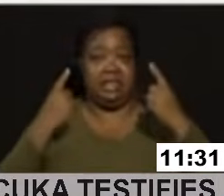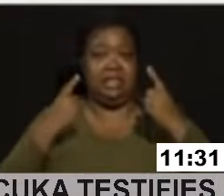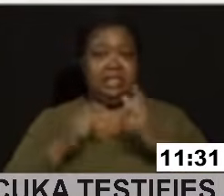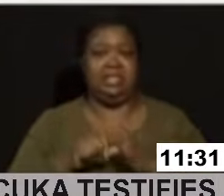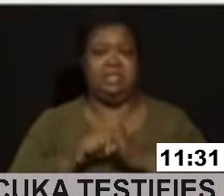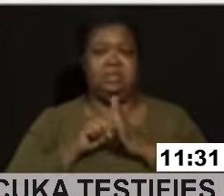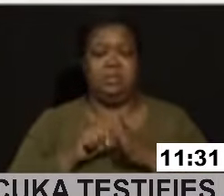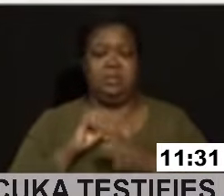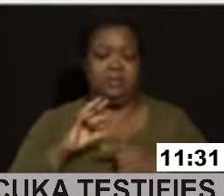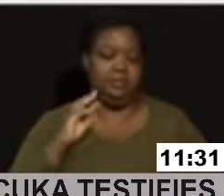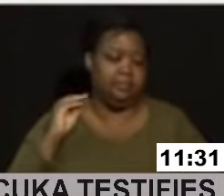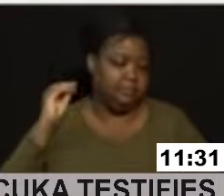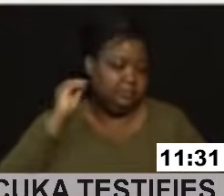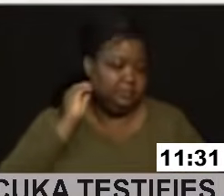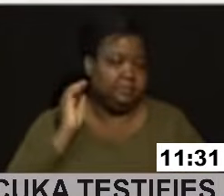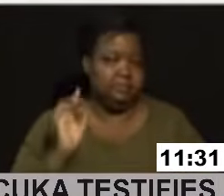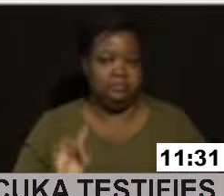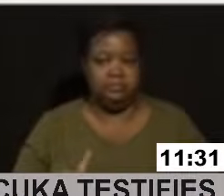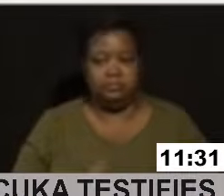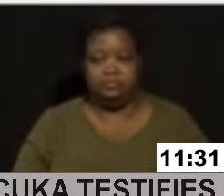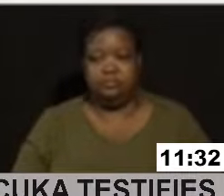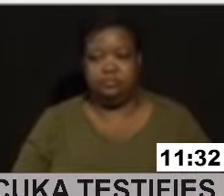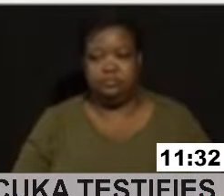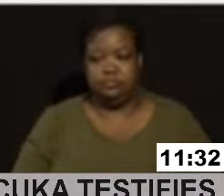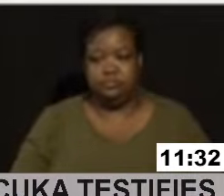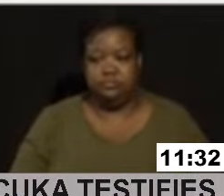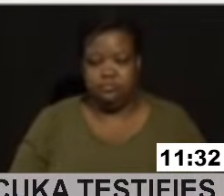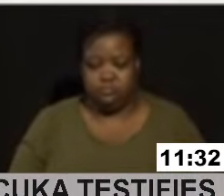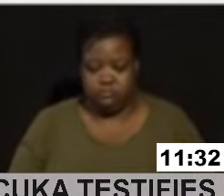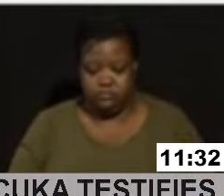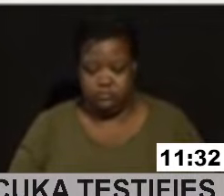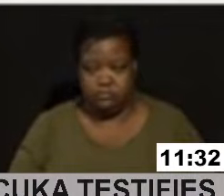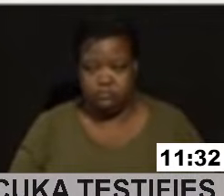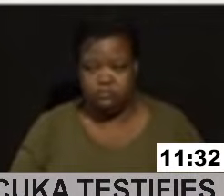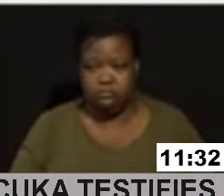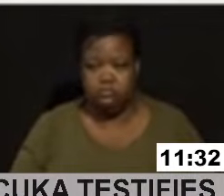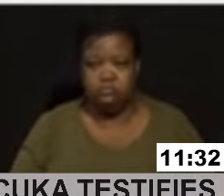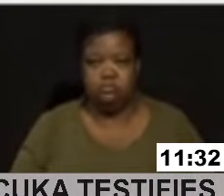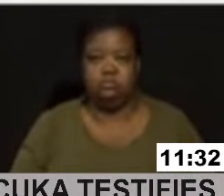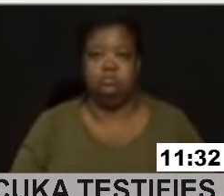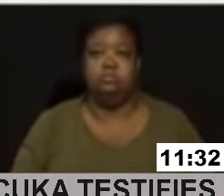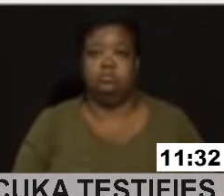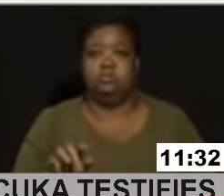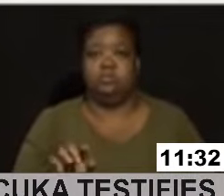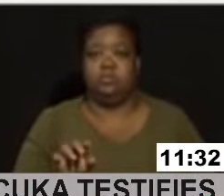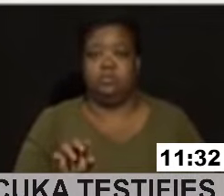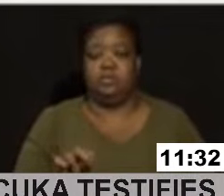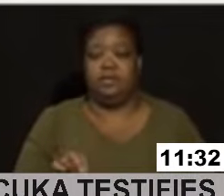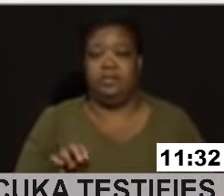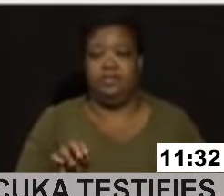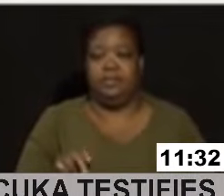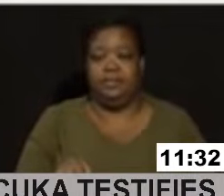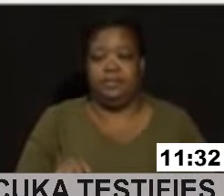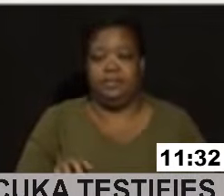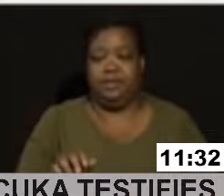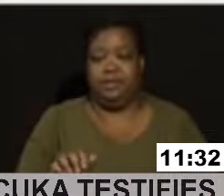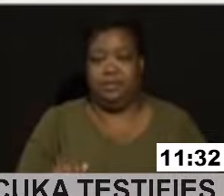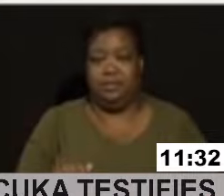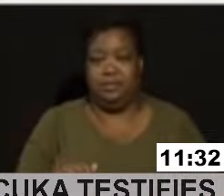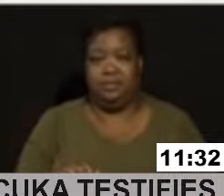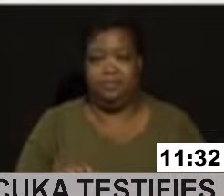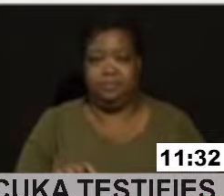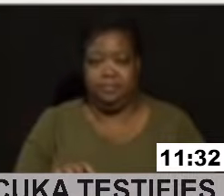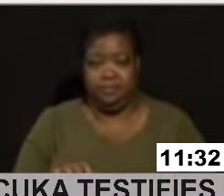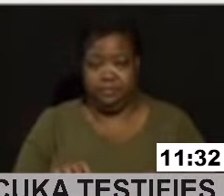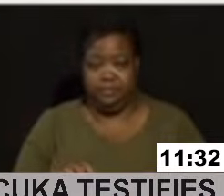note that when I set up the NPA, I inherited